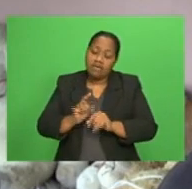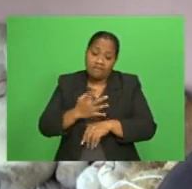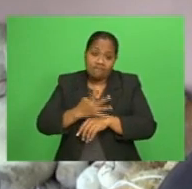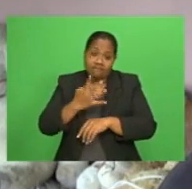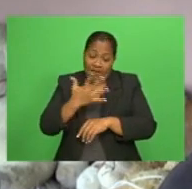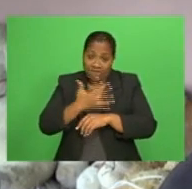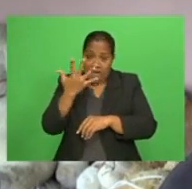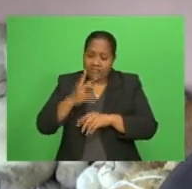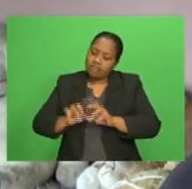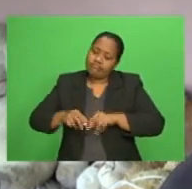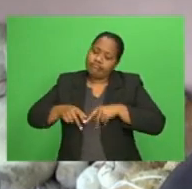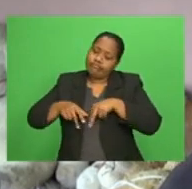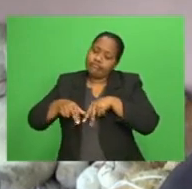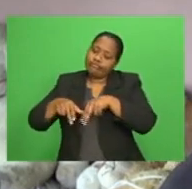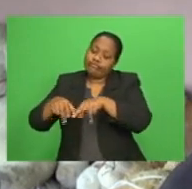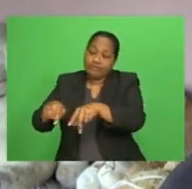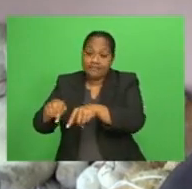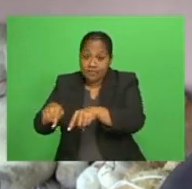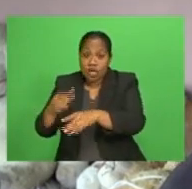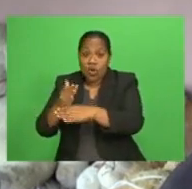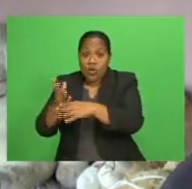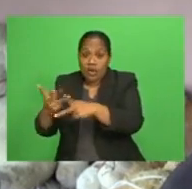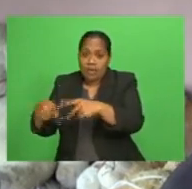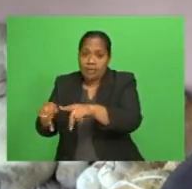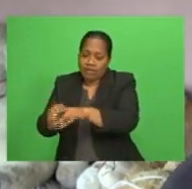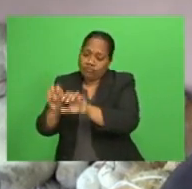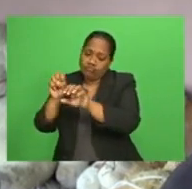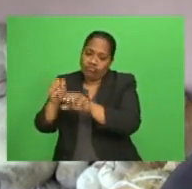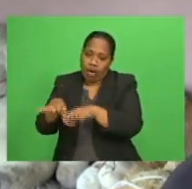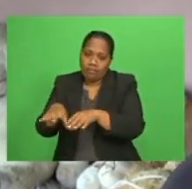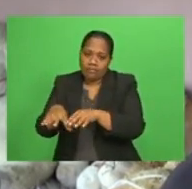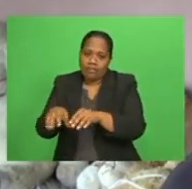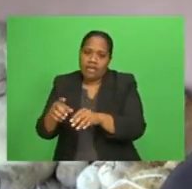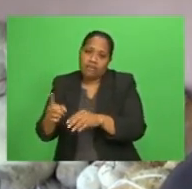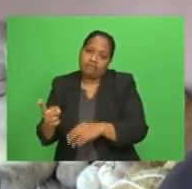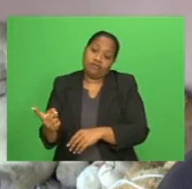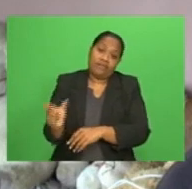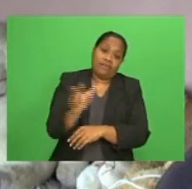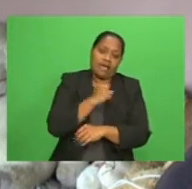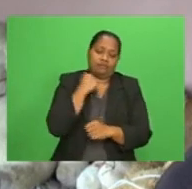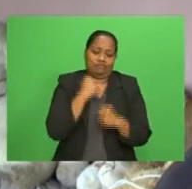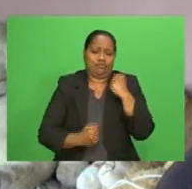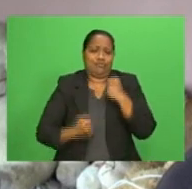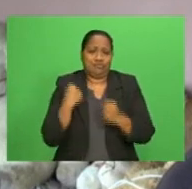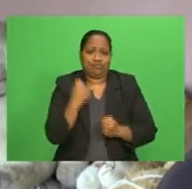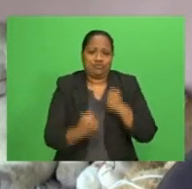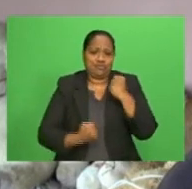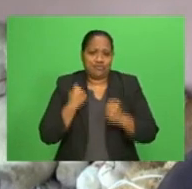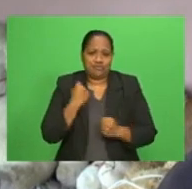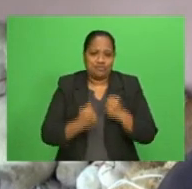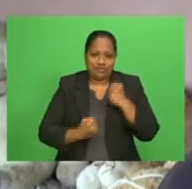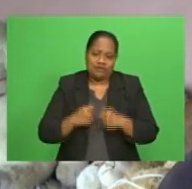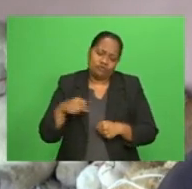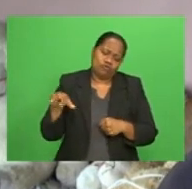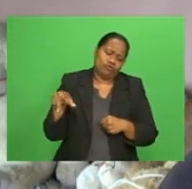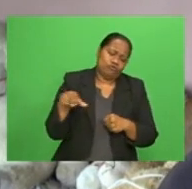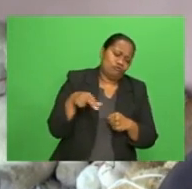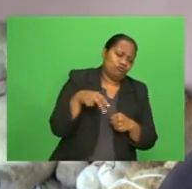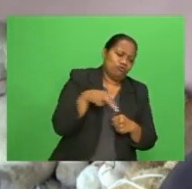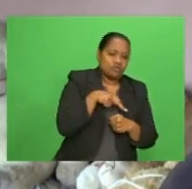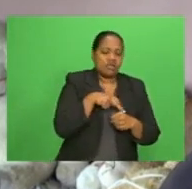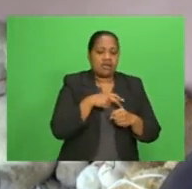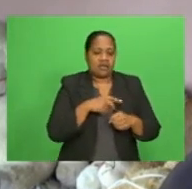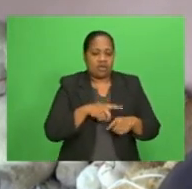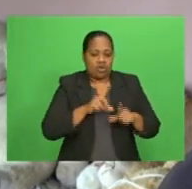always walk with her to her workplace. And sometimes I always come back, running back, and do my workouts.